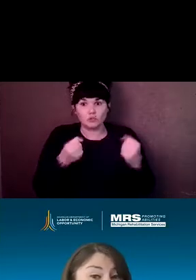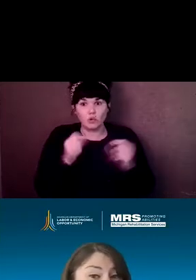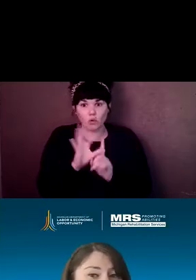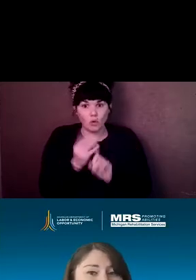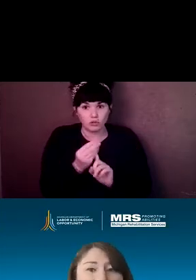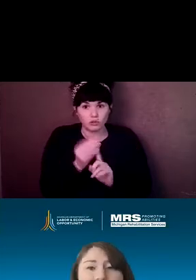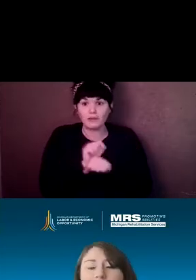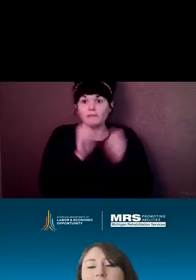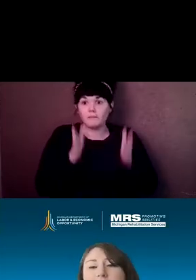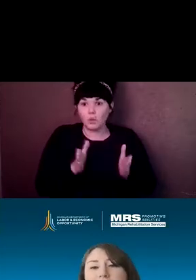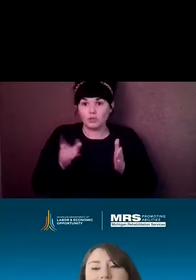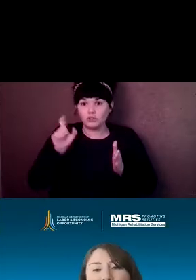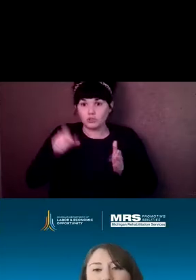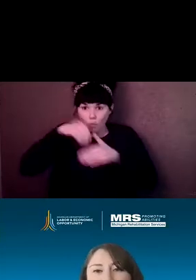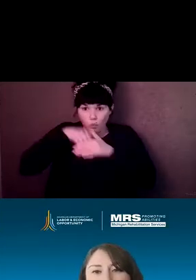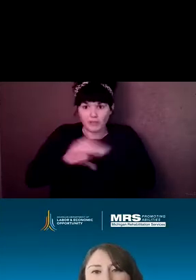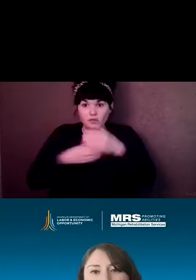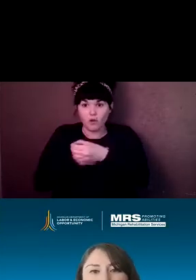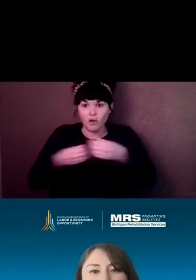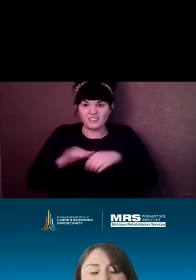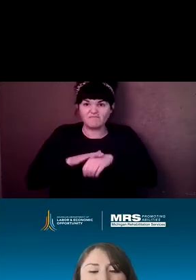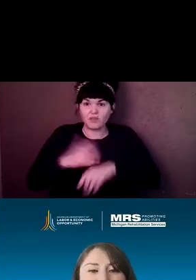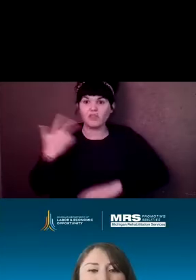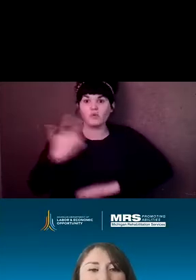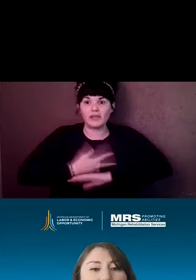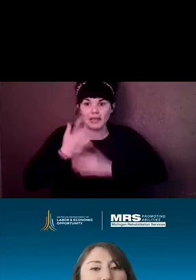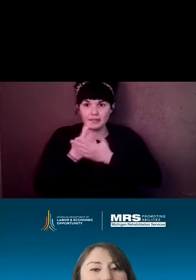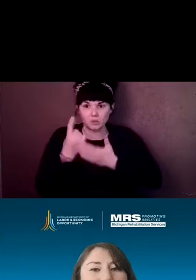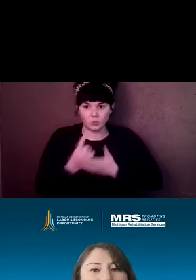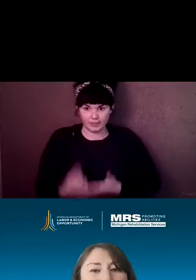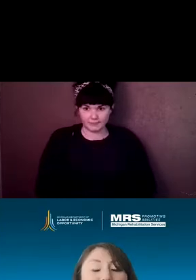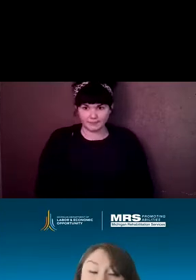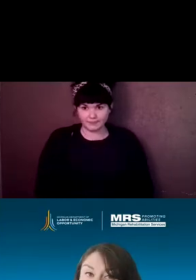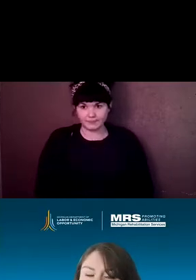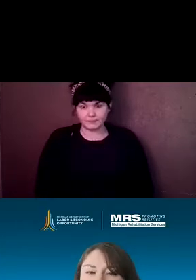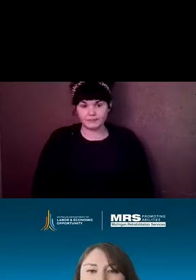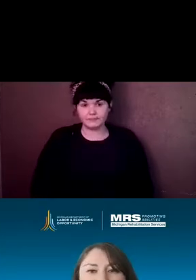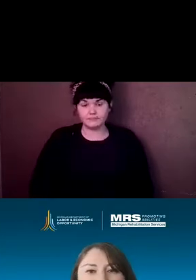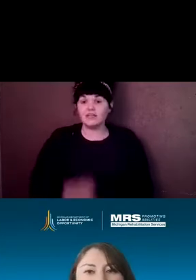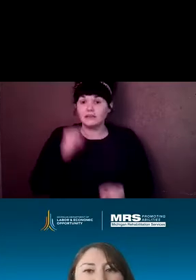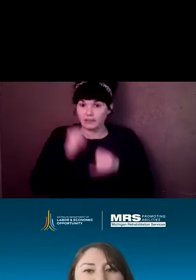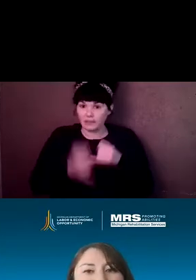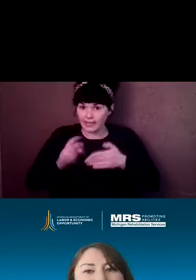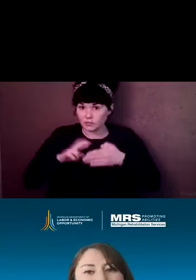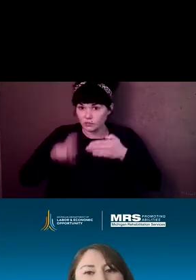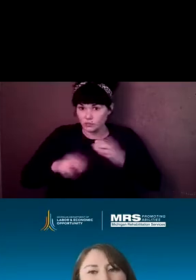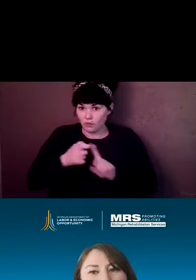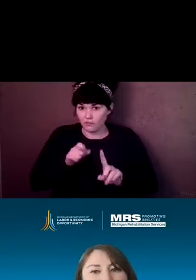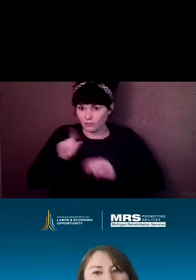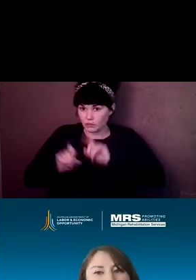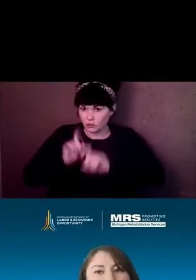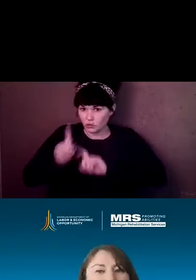week. The last finding we're going to talk about from the study was that, or the survey, excuse me, was that the